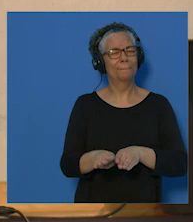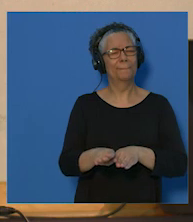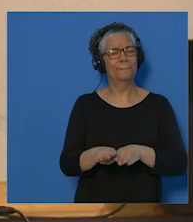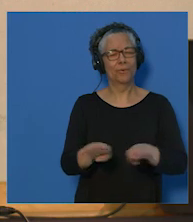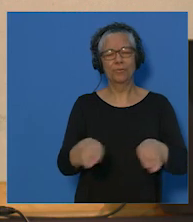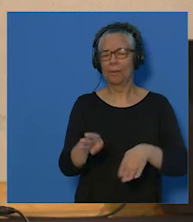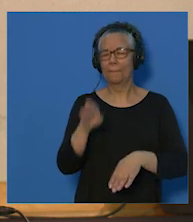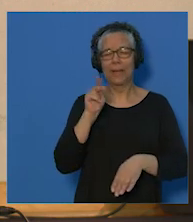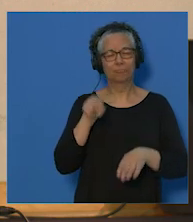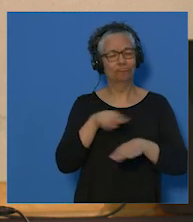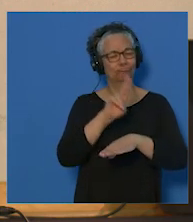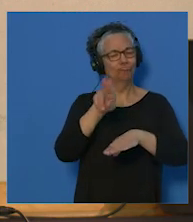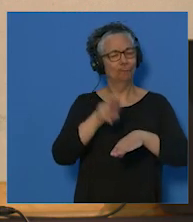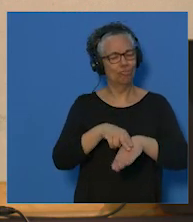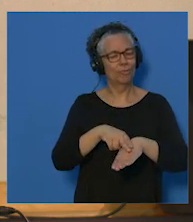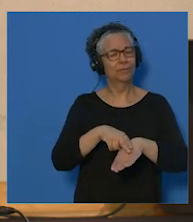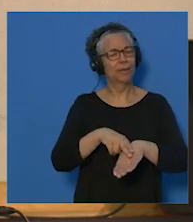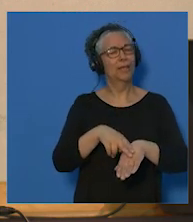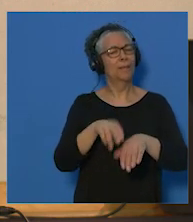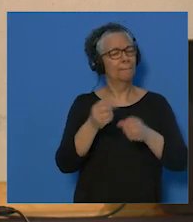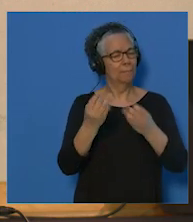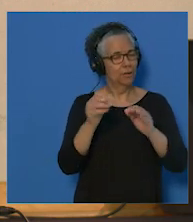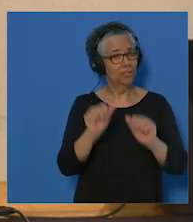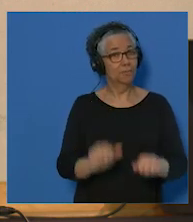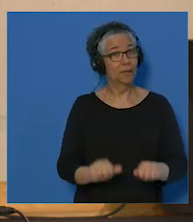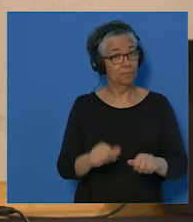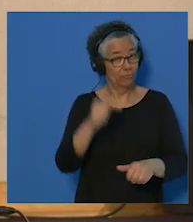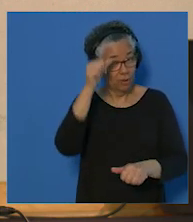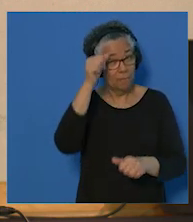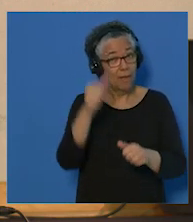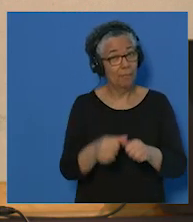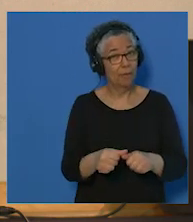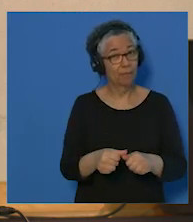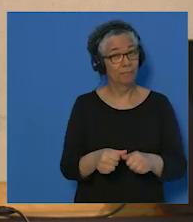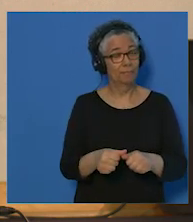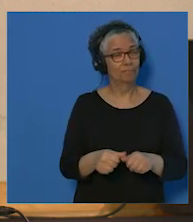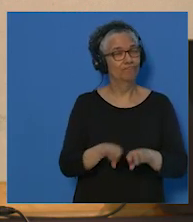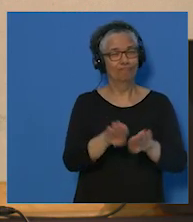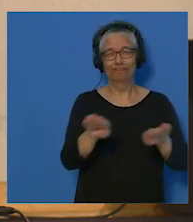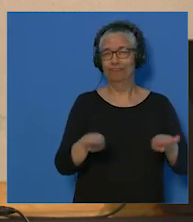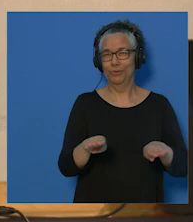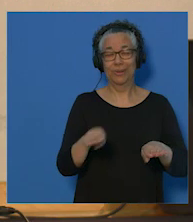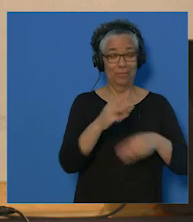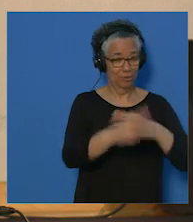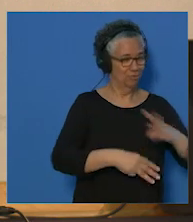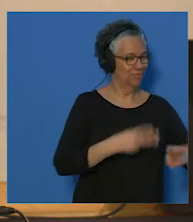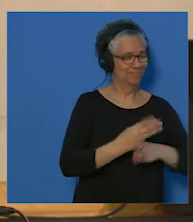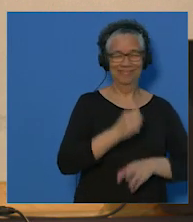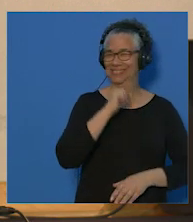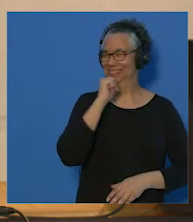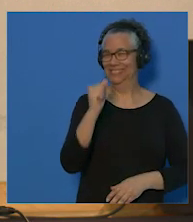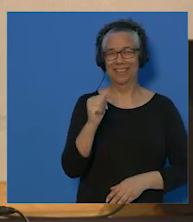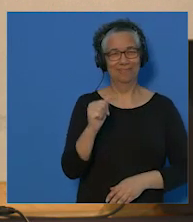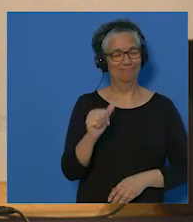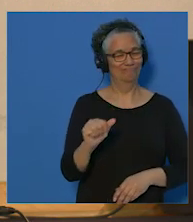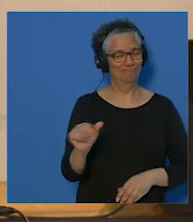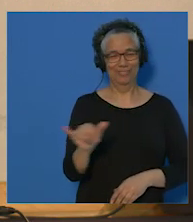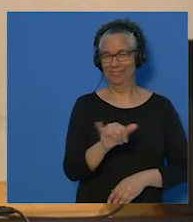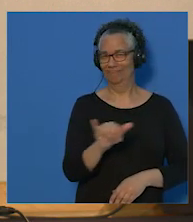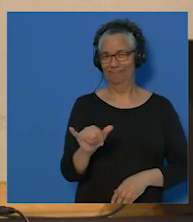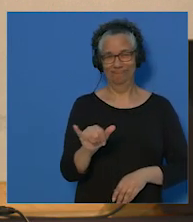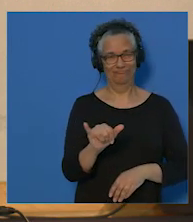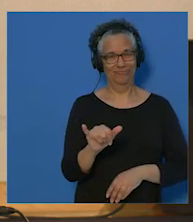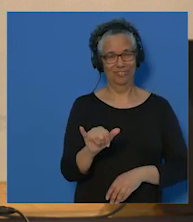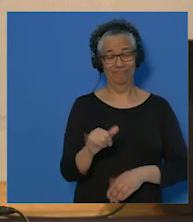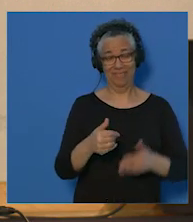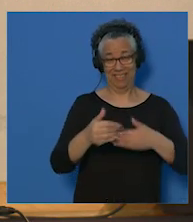as possible. But bear this in mind. Bermuda and the rest of the world will not be the same after this virus.